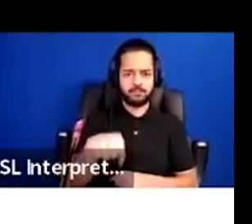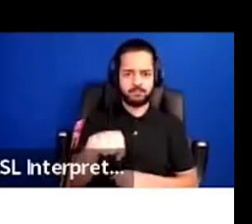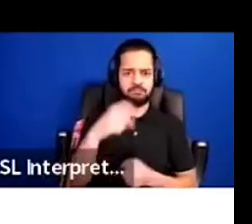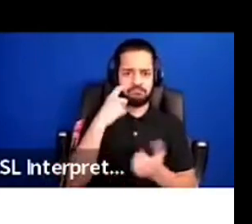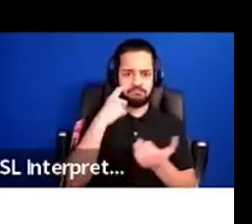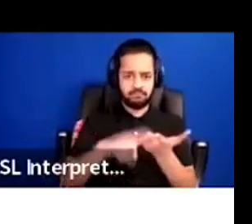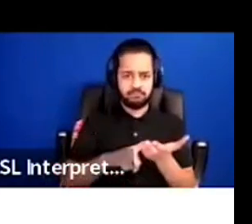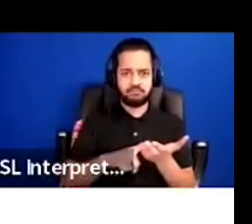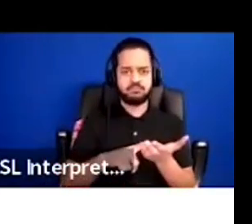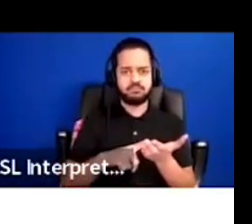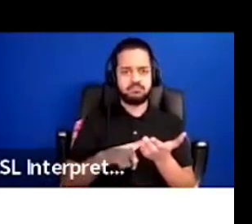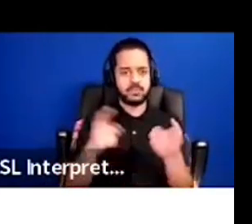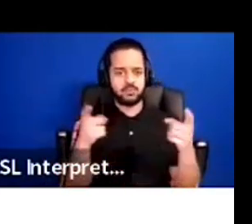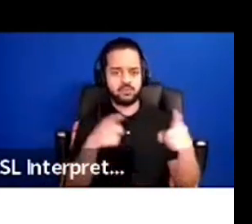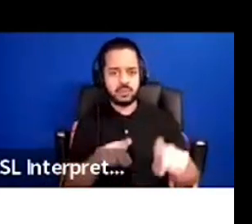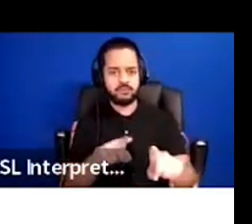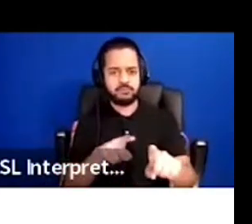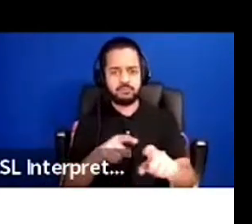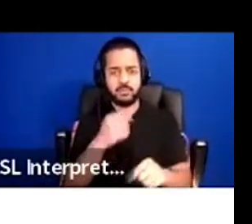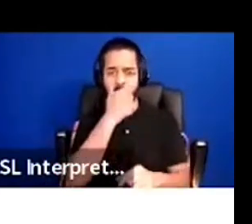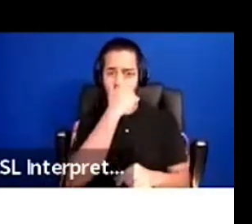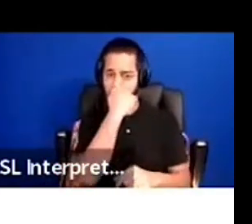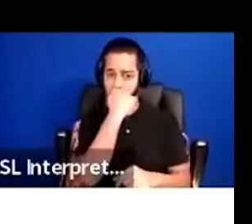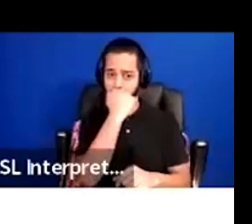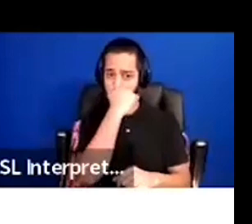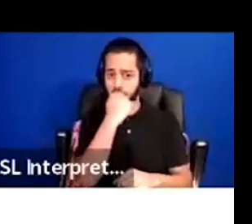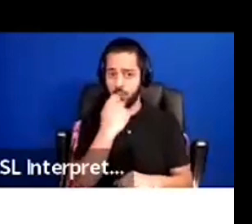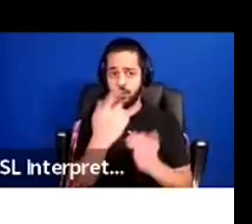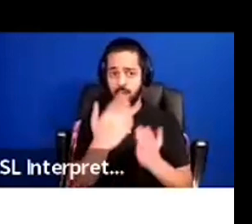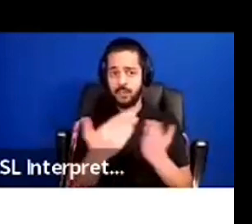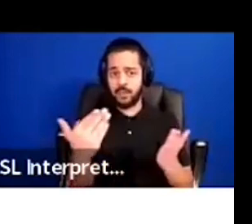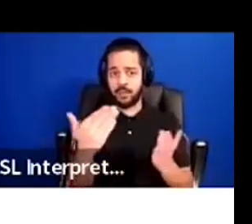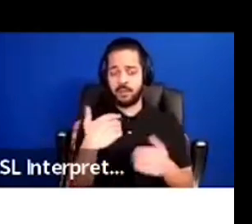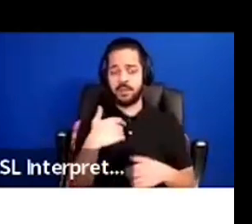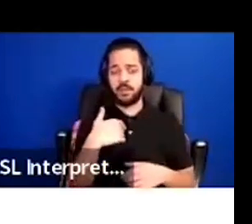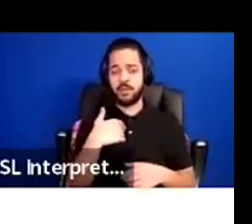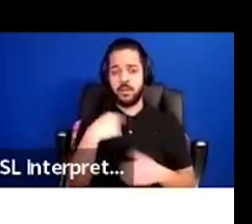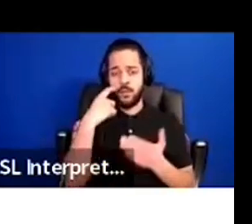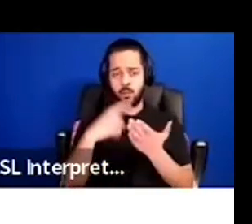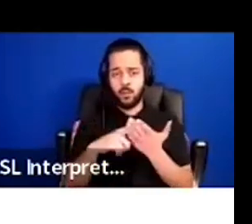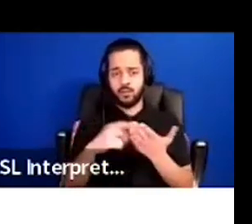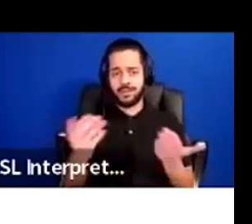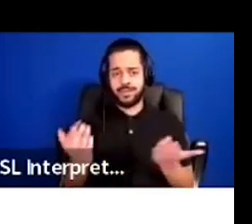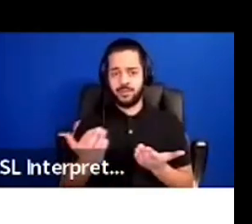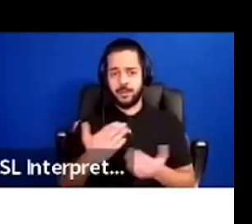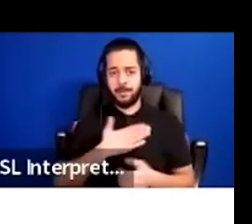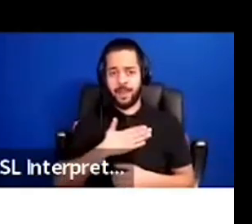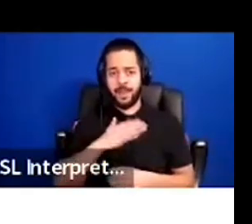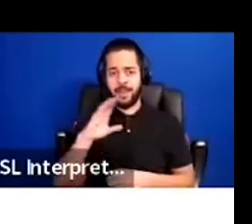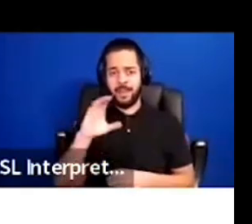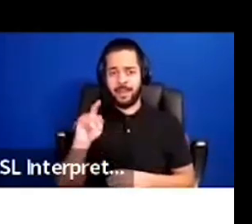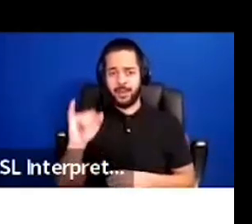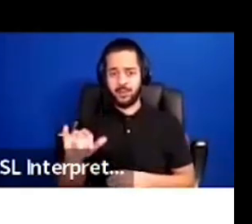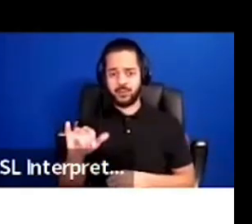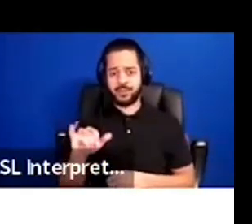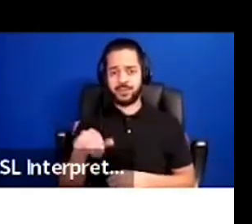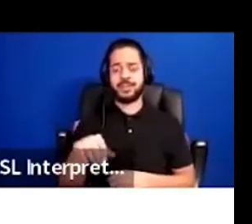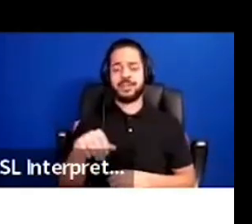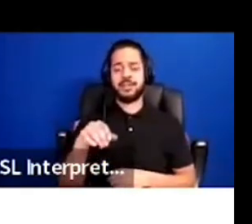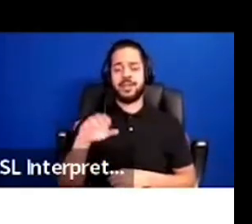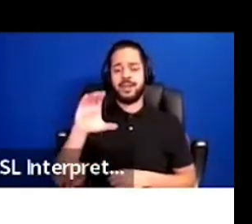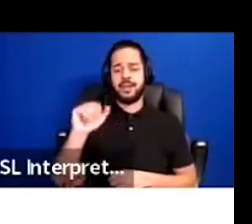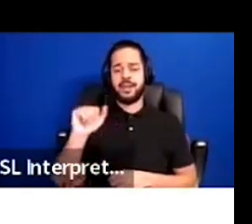share that sentiment. But one of the things we do in Calvert County, our online platform